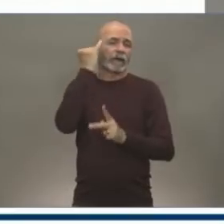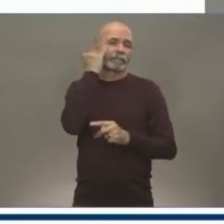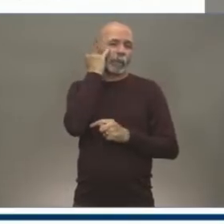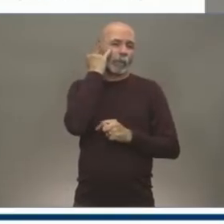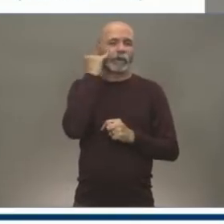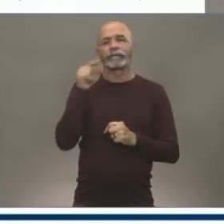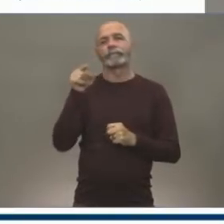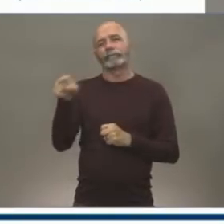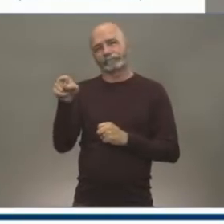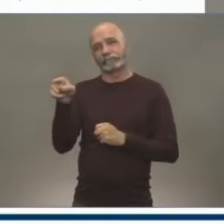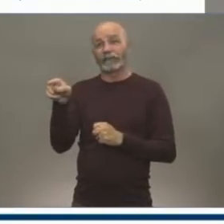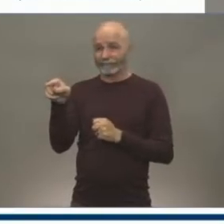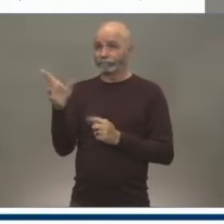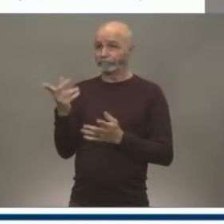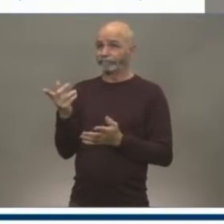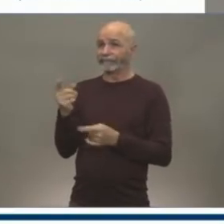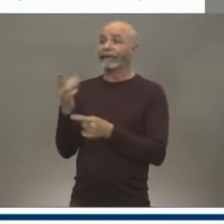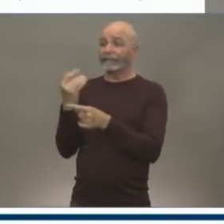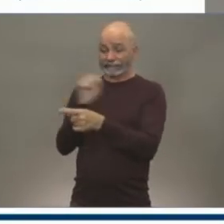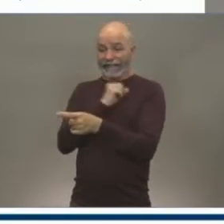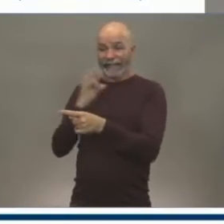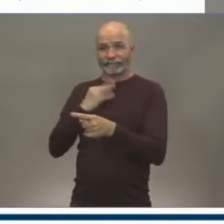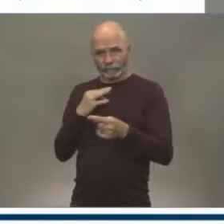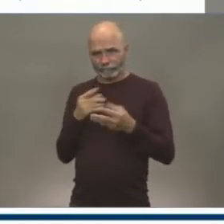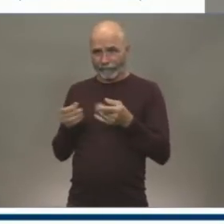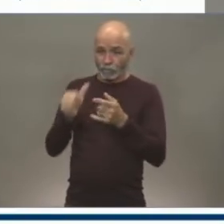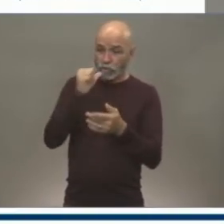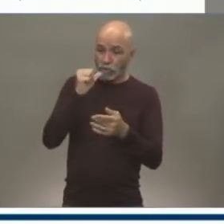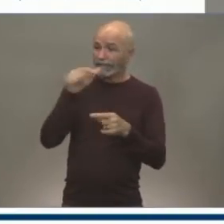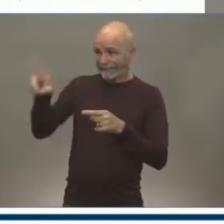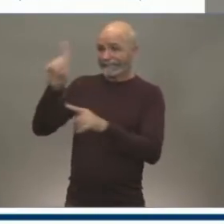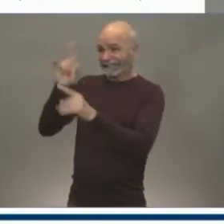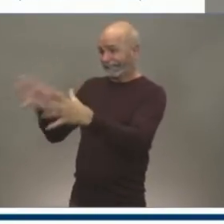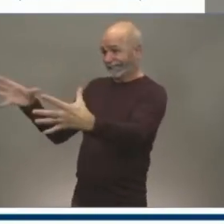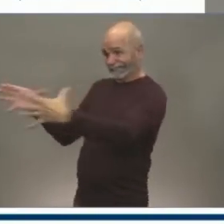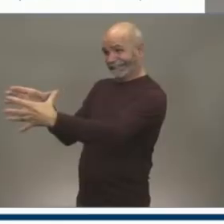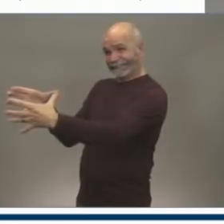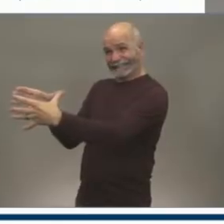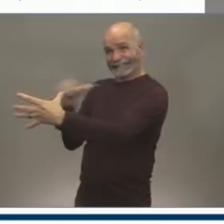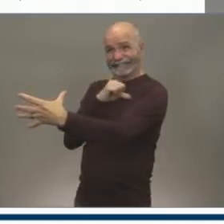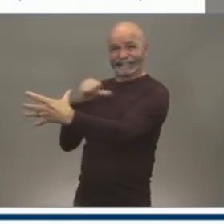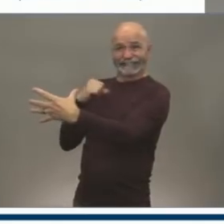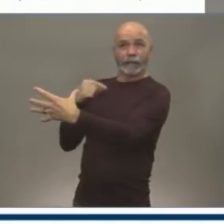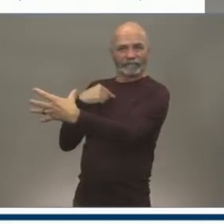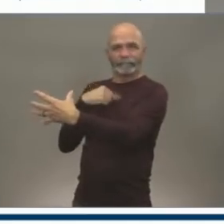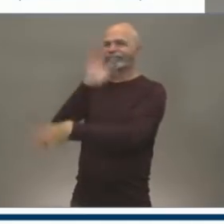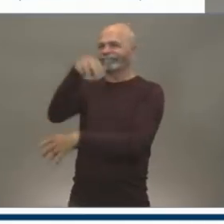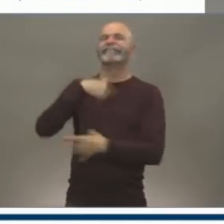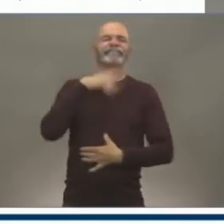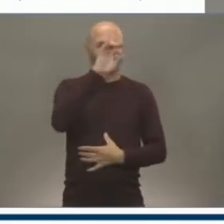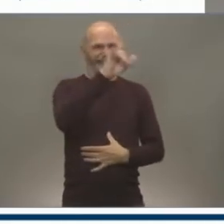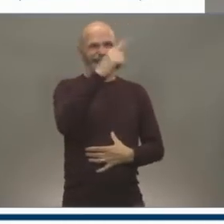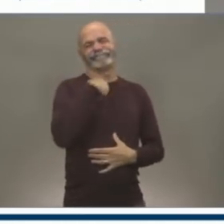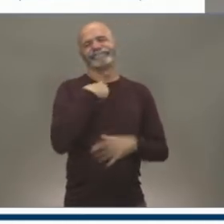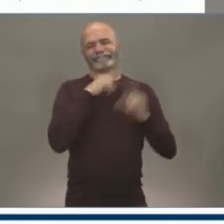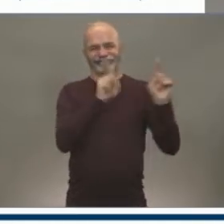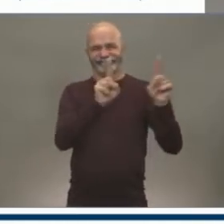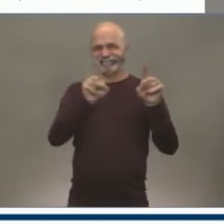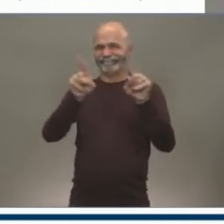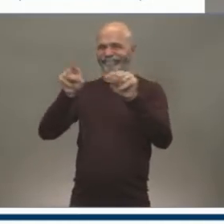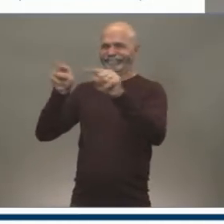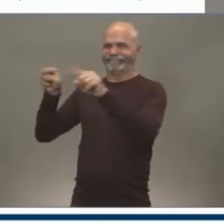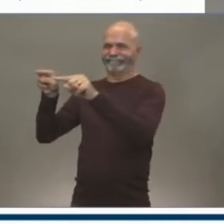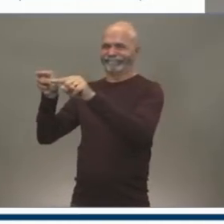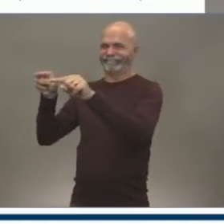one of the bar staff or patrons who'd recently been in a late night Halifax establishment, or you're somebody